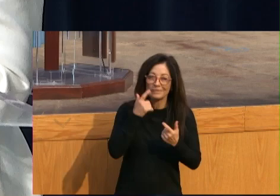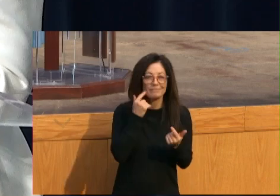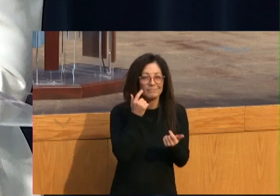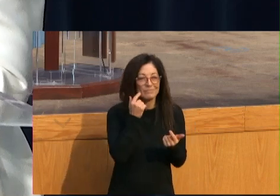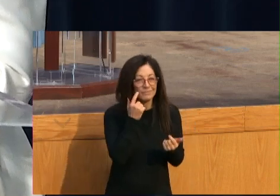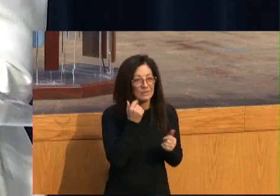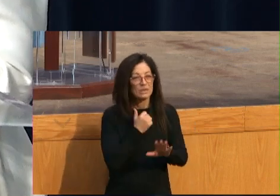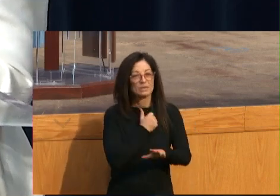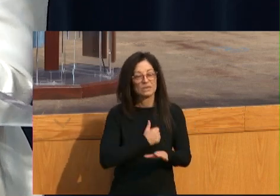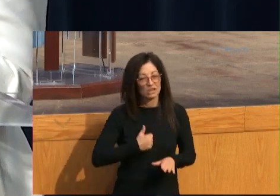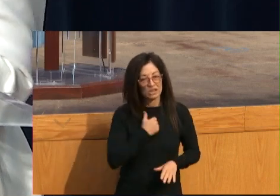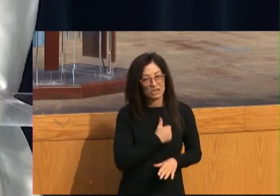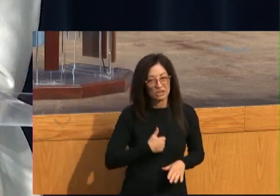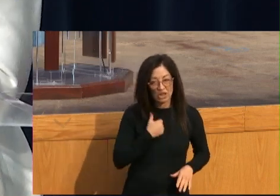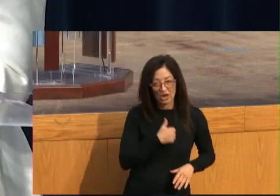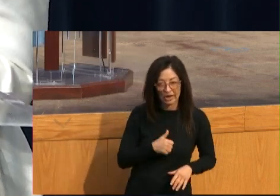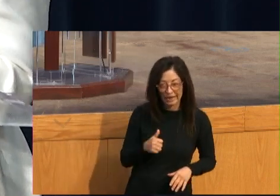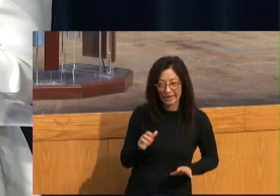Sorry, Ty.